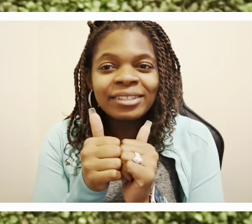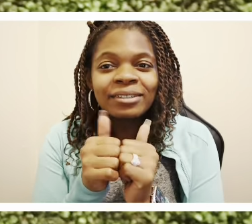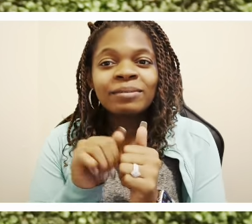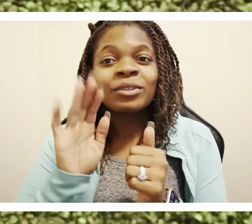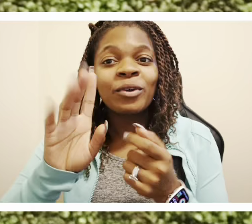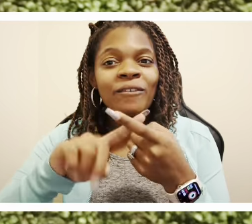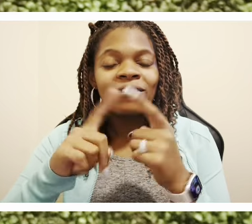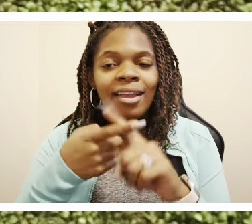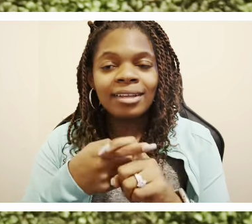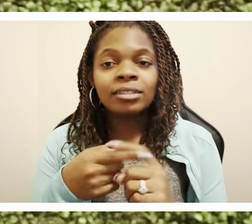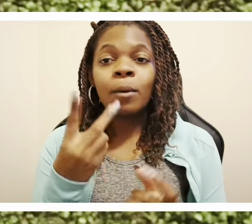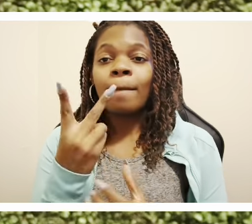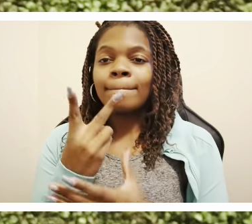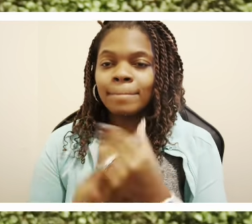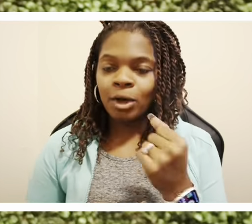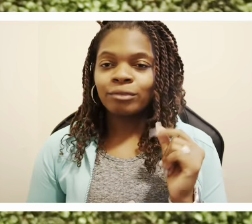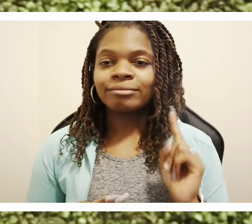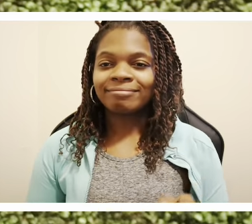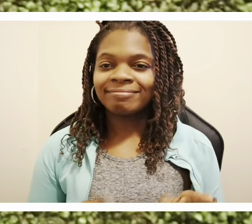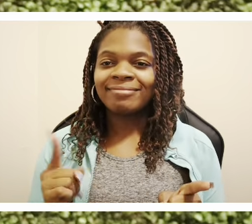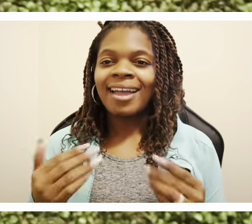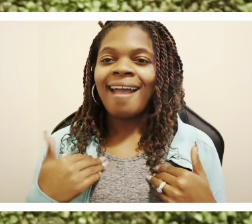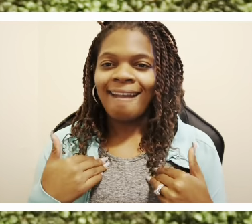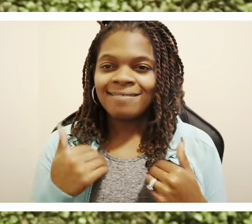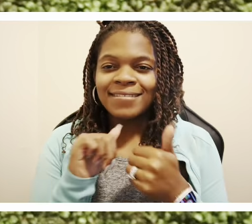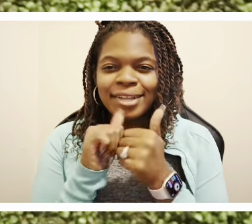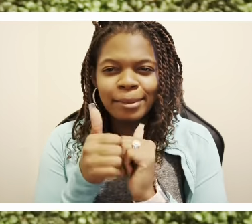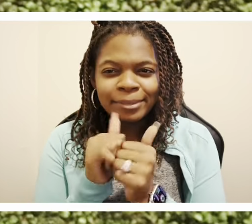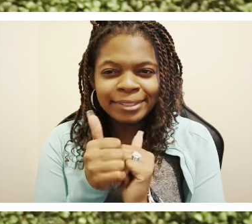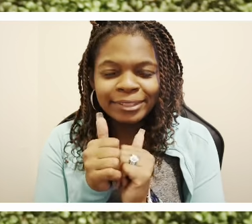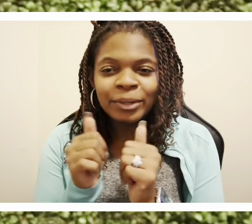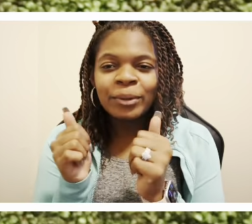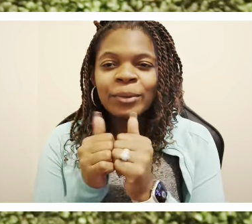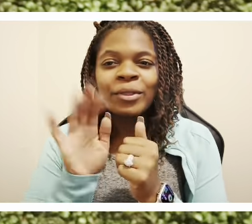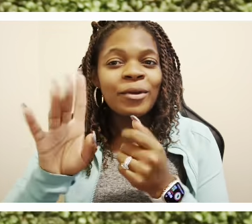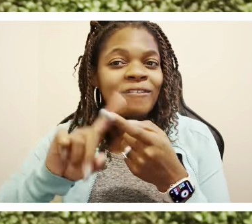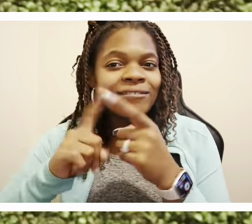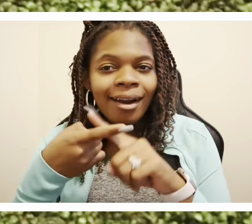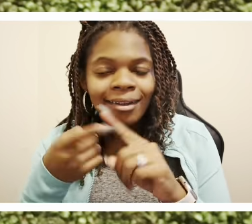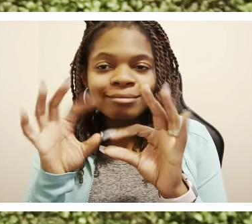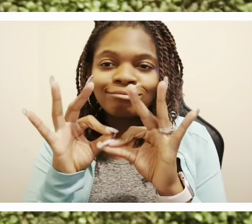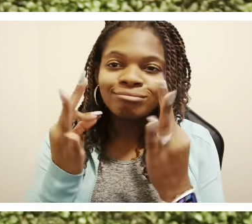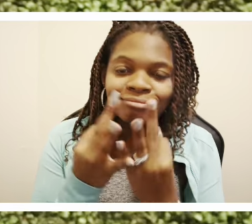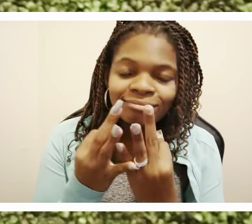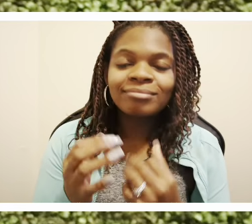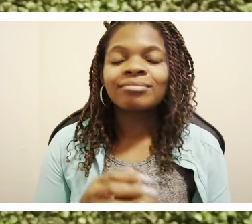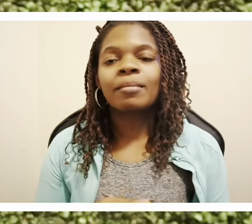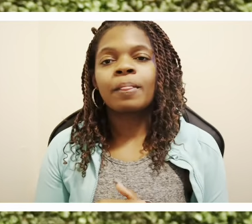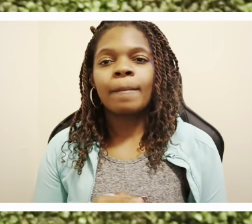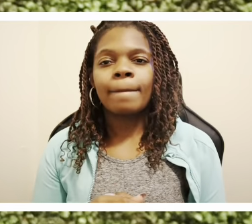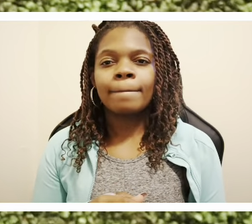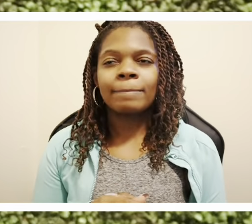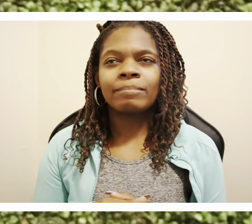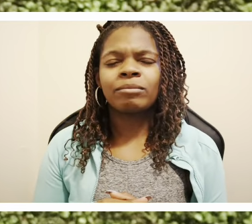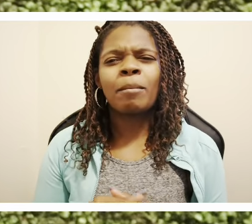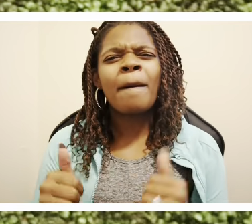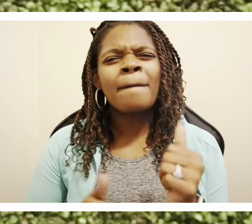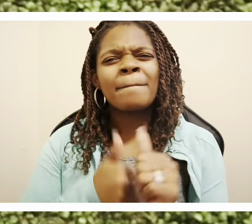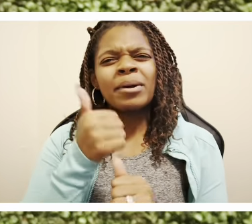the Fitbit have competitions. I'm not too sure because most of my friends have Apple Watches. I didn't try the